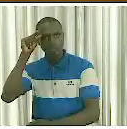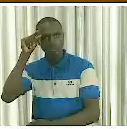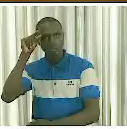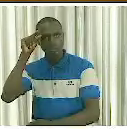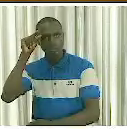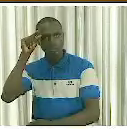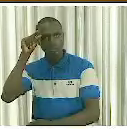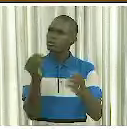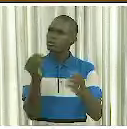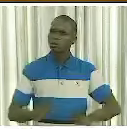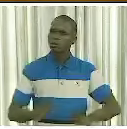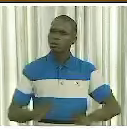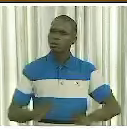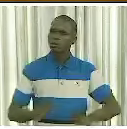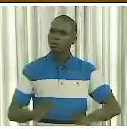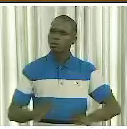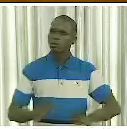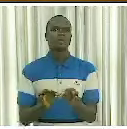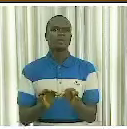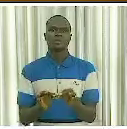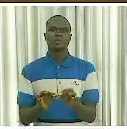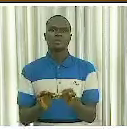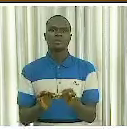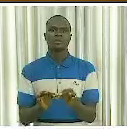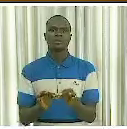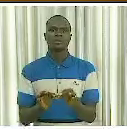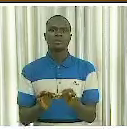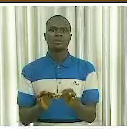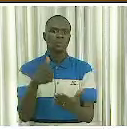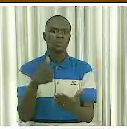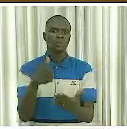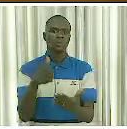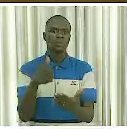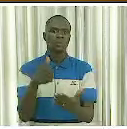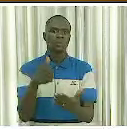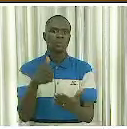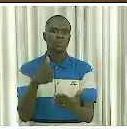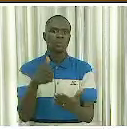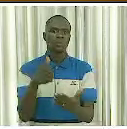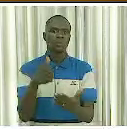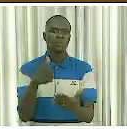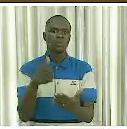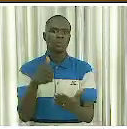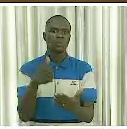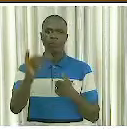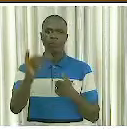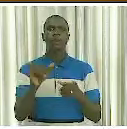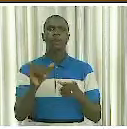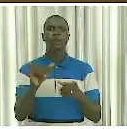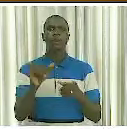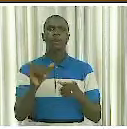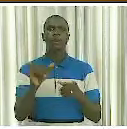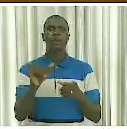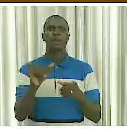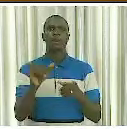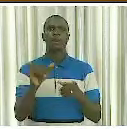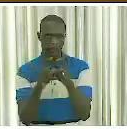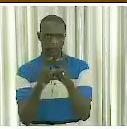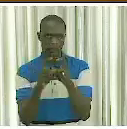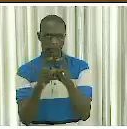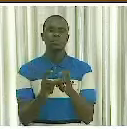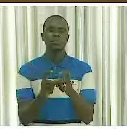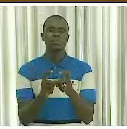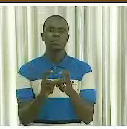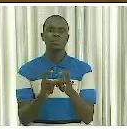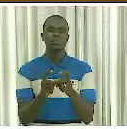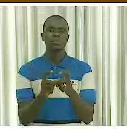security. Important for we all for manage how this country day. Important for we get we